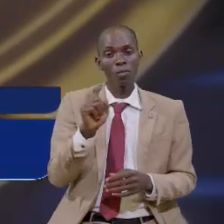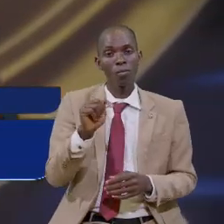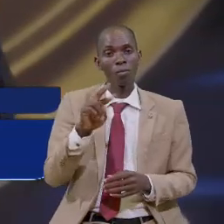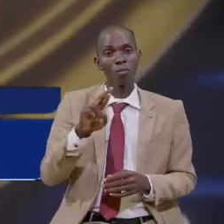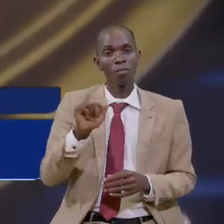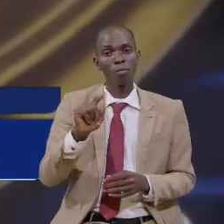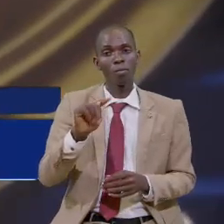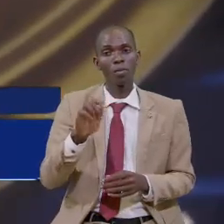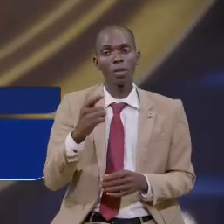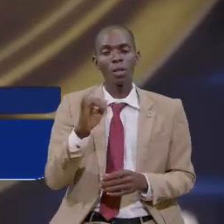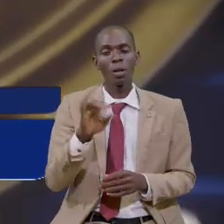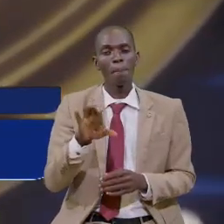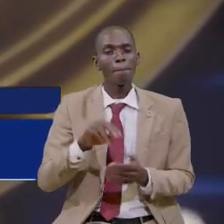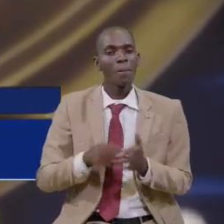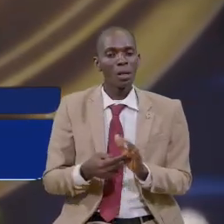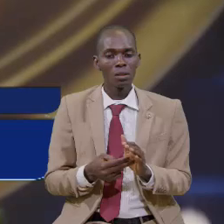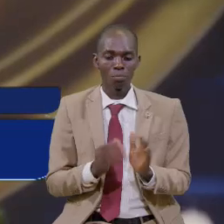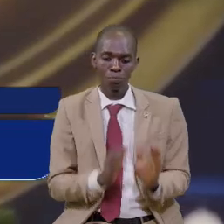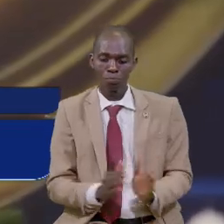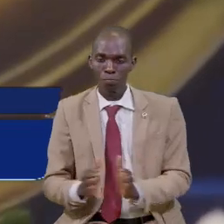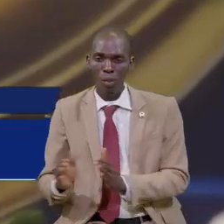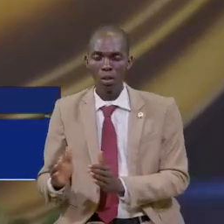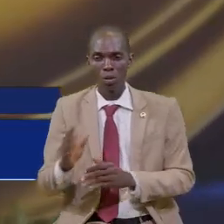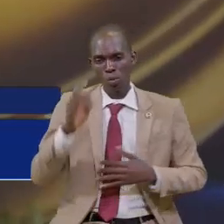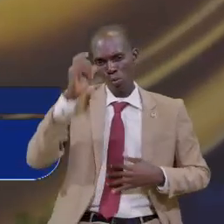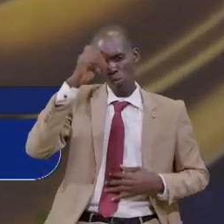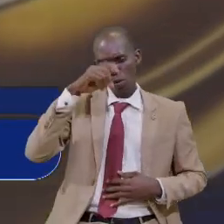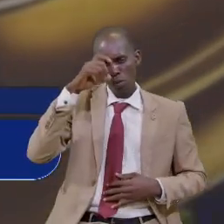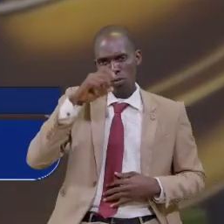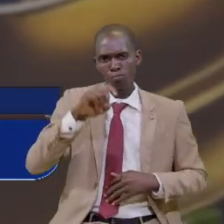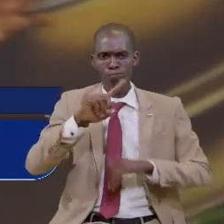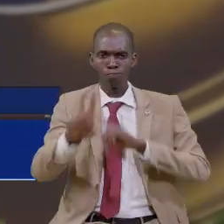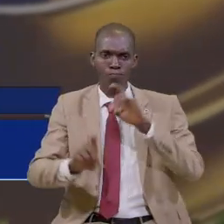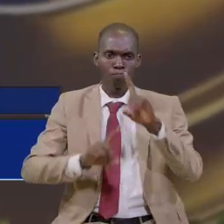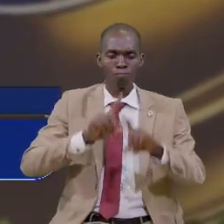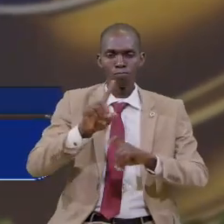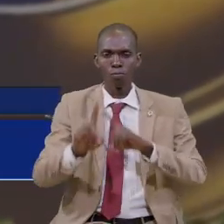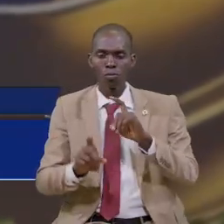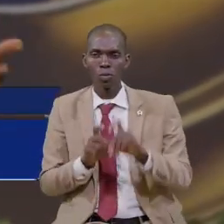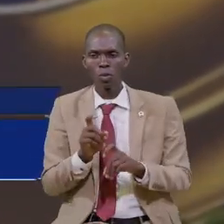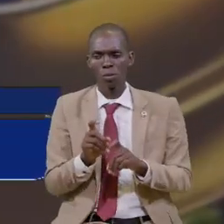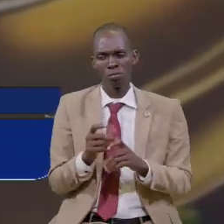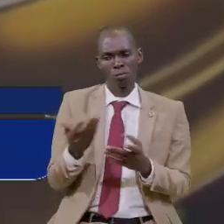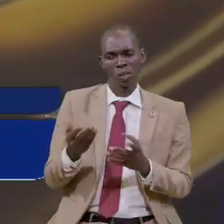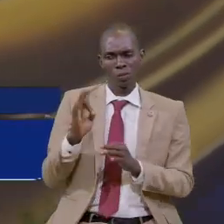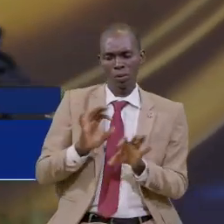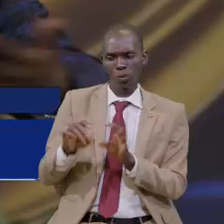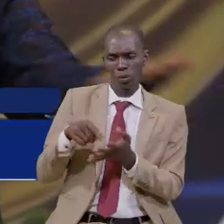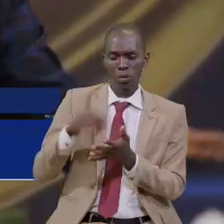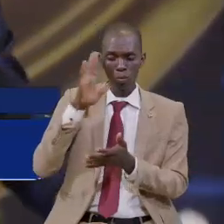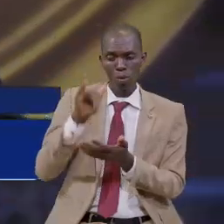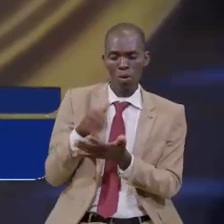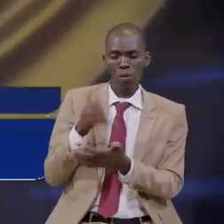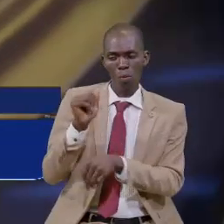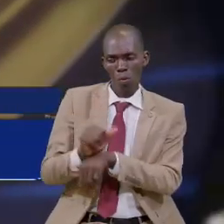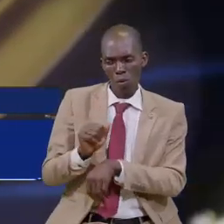wisdom. We're talking of asking questions. Will this work? Will that work? I know where I'm going. I